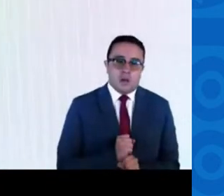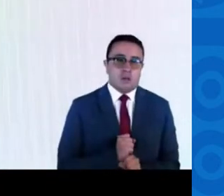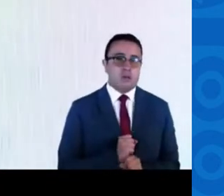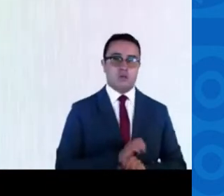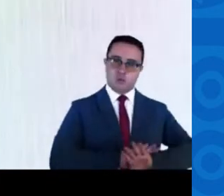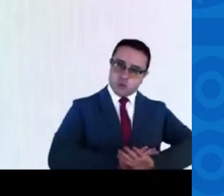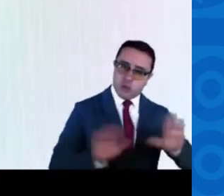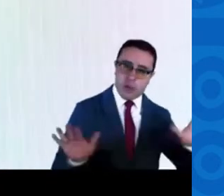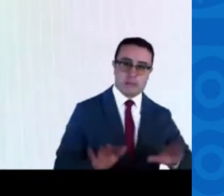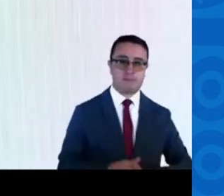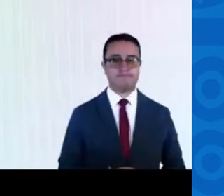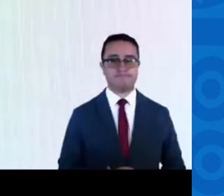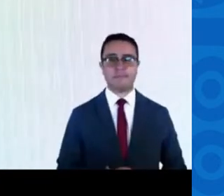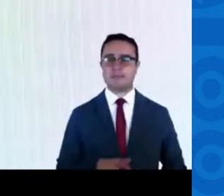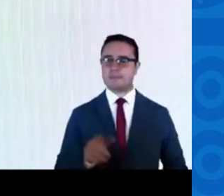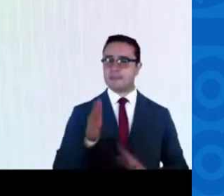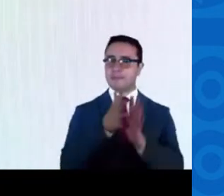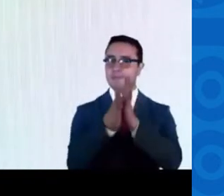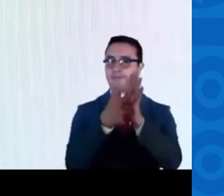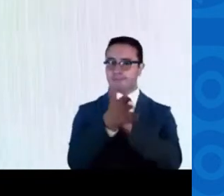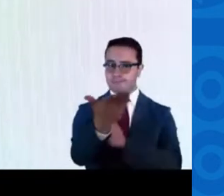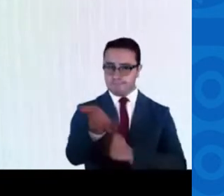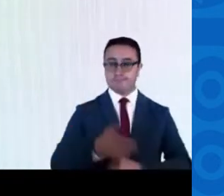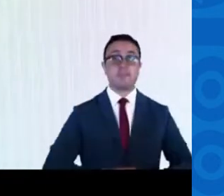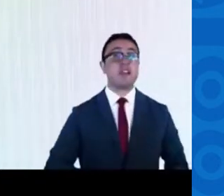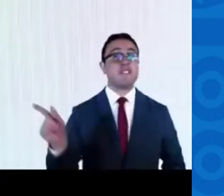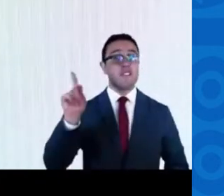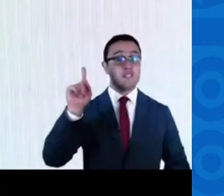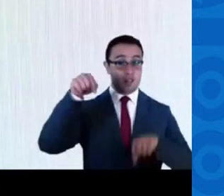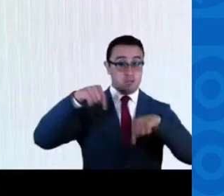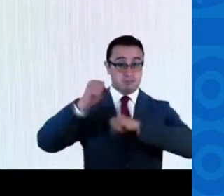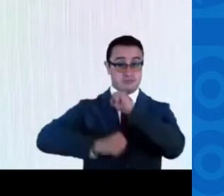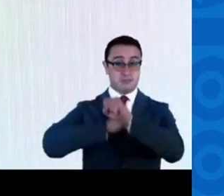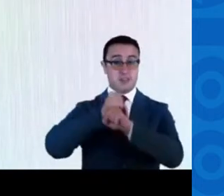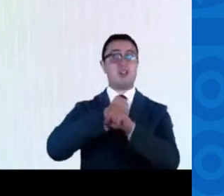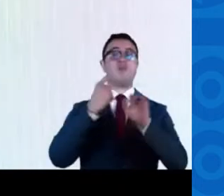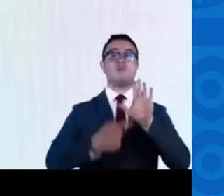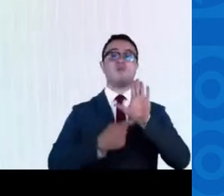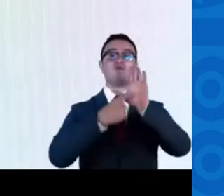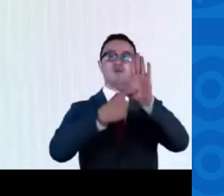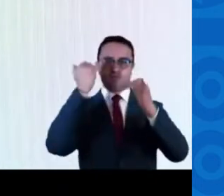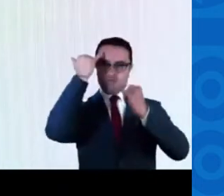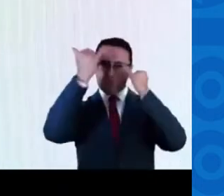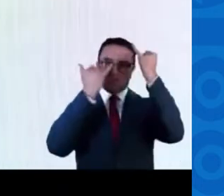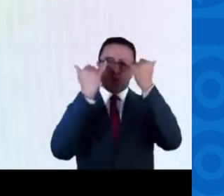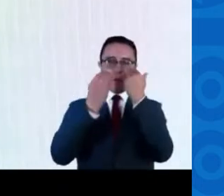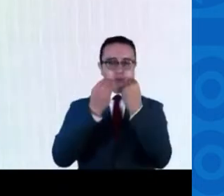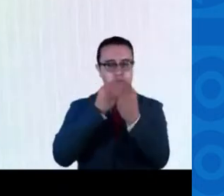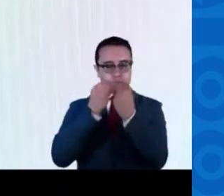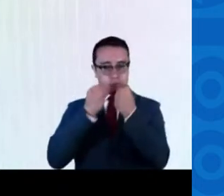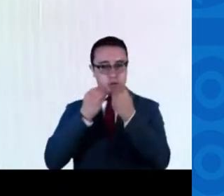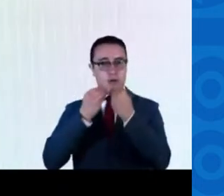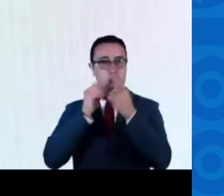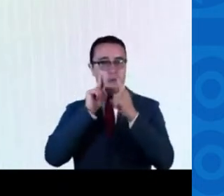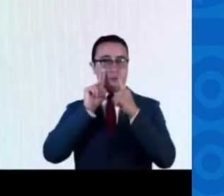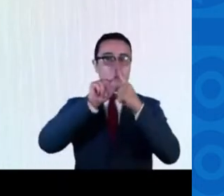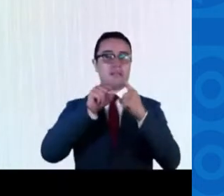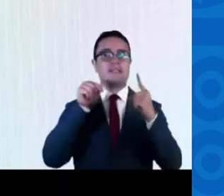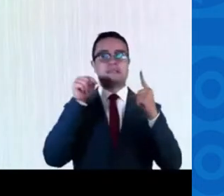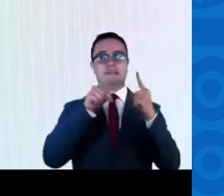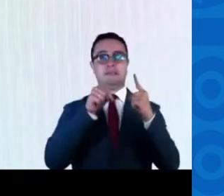the malnourishment situation. That's how last year we presented innovation for